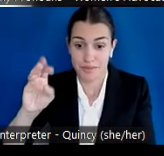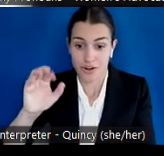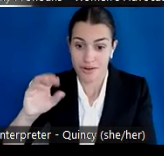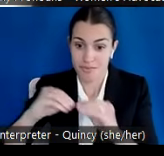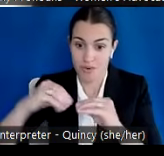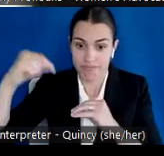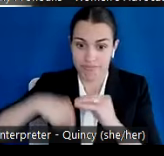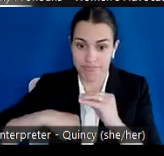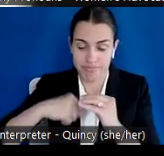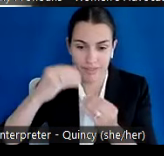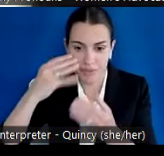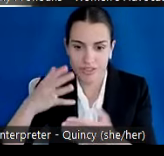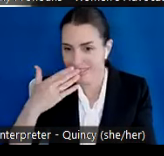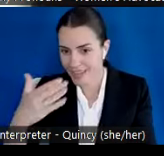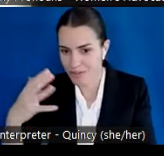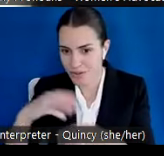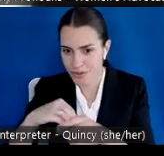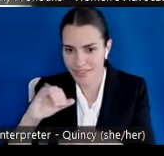So thank you for including that.